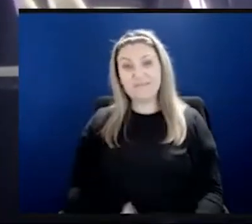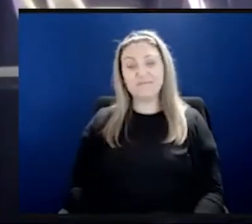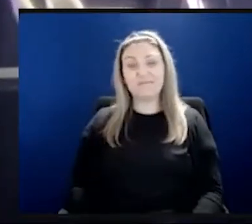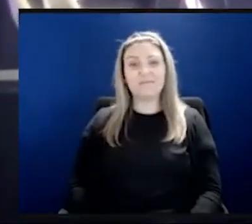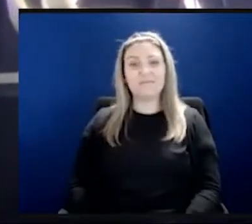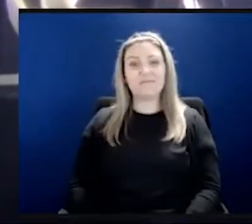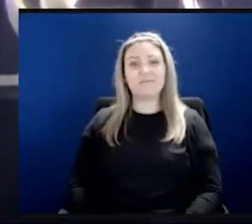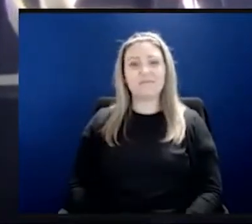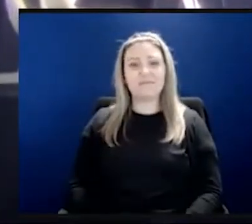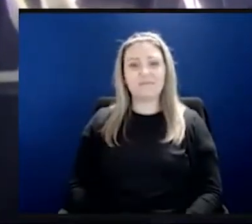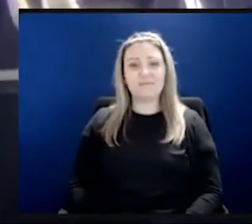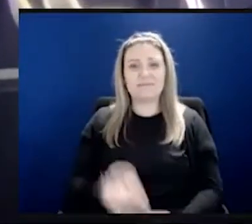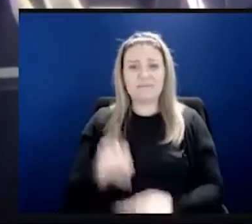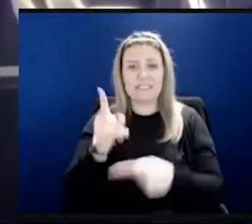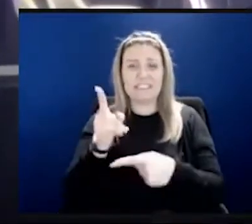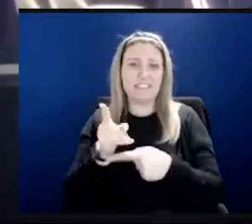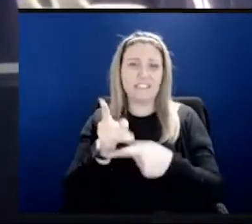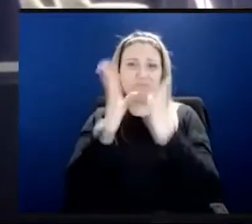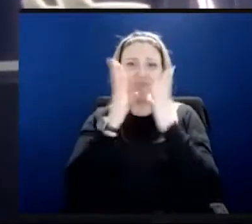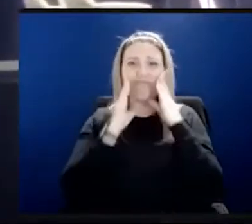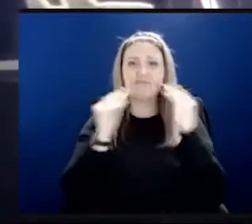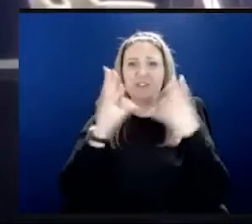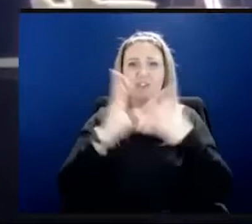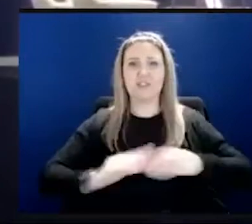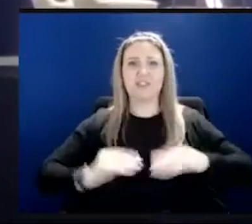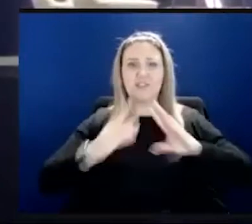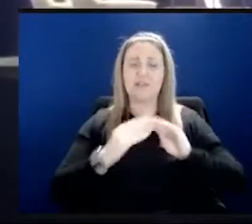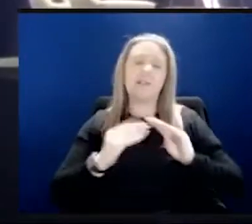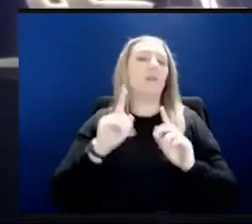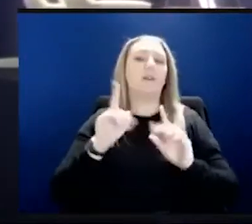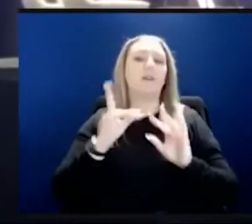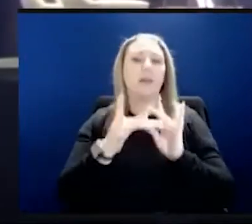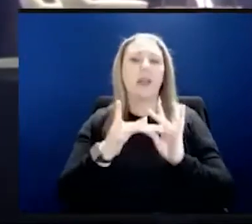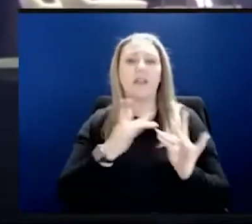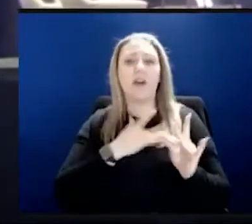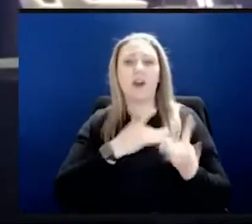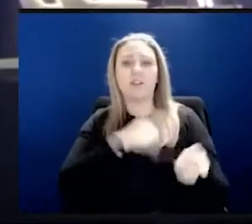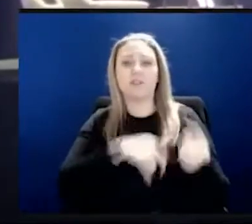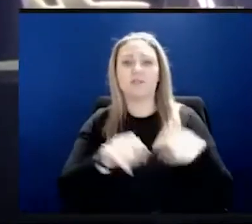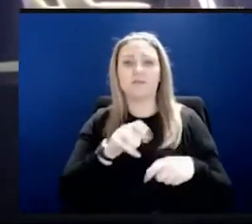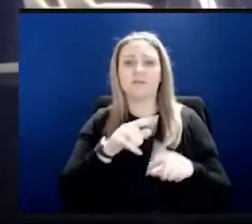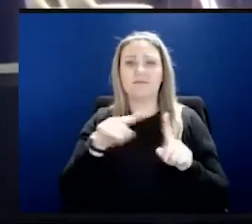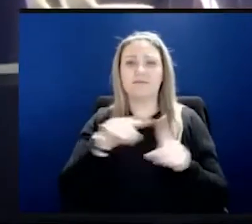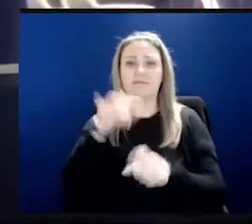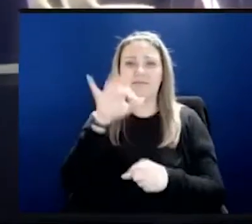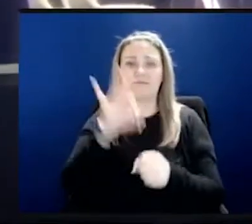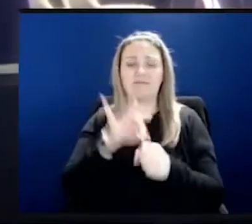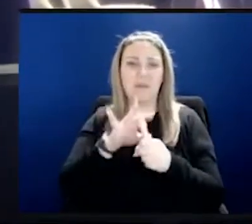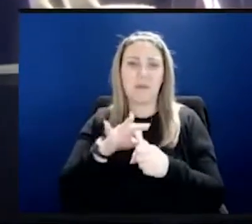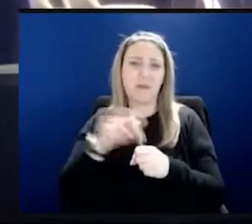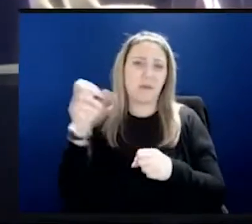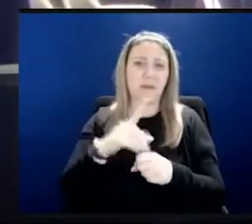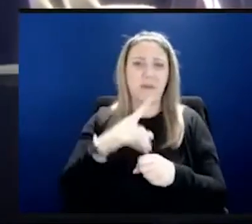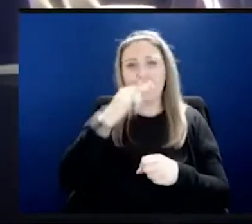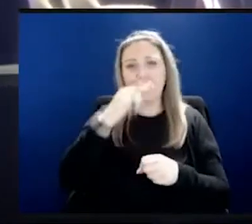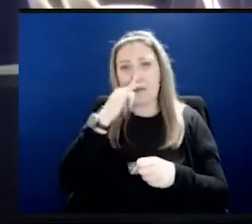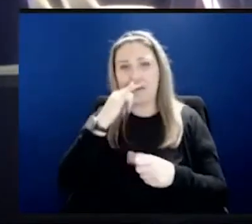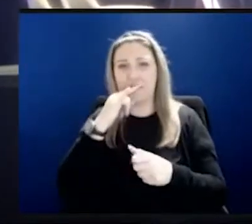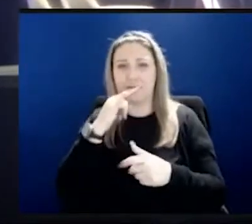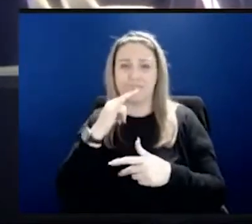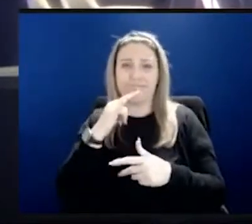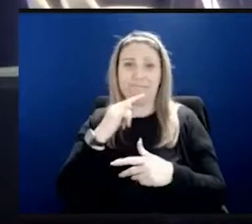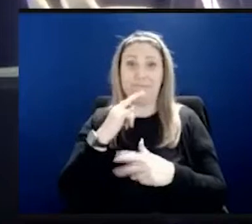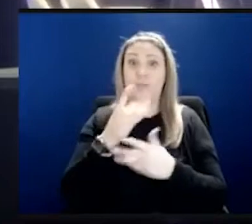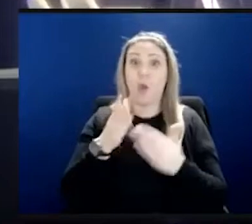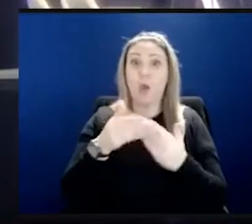this shares the story to everybody about the heart transplant. But you voted the comeback kid, being able to, on death's, knocking on death's